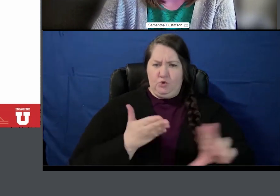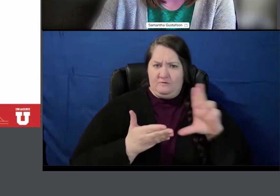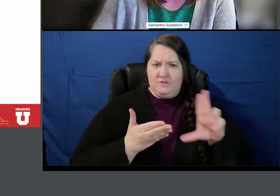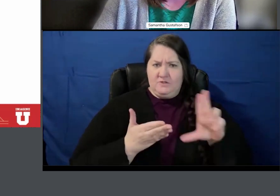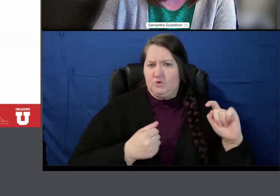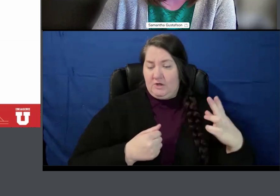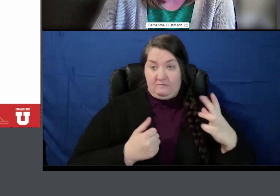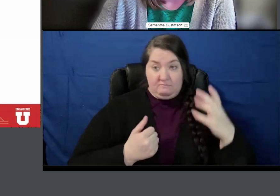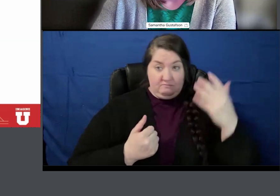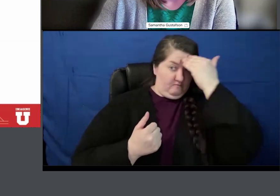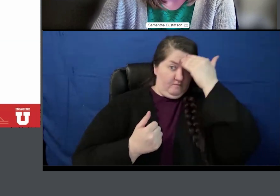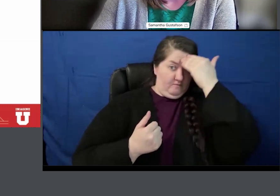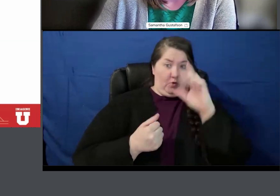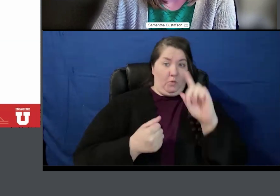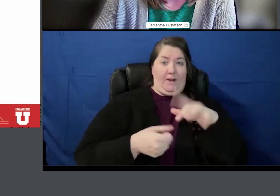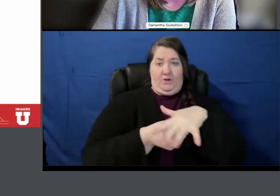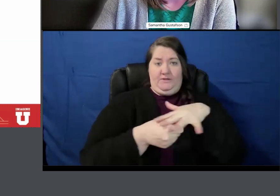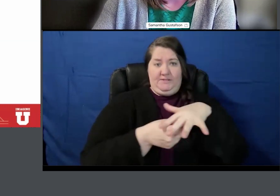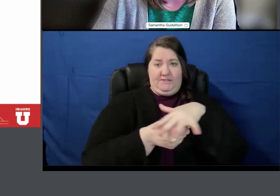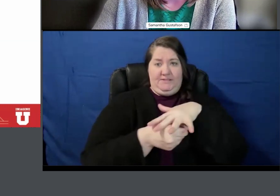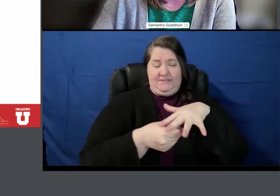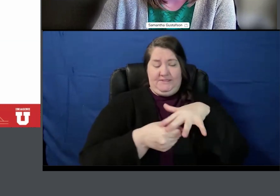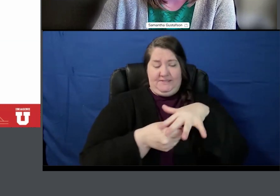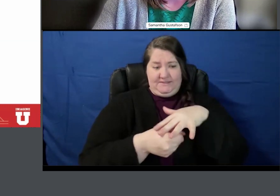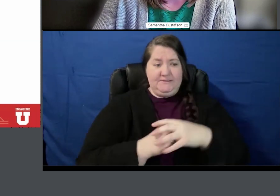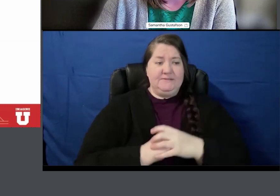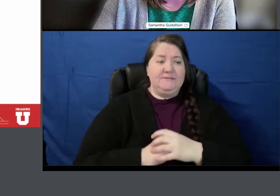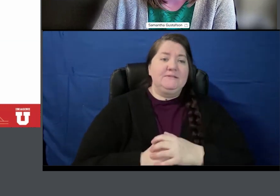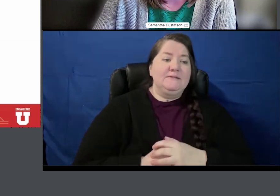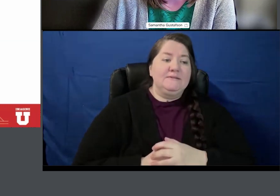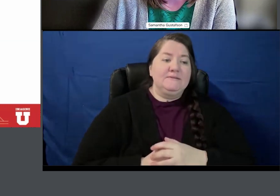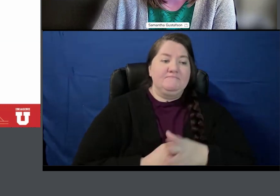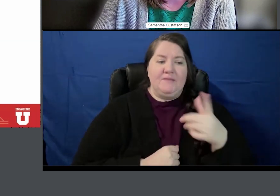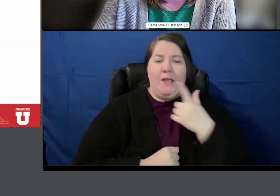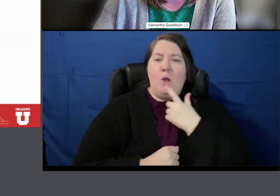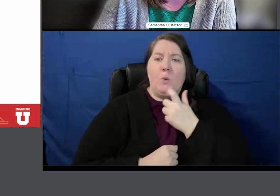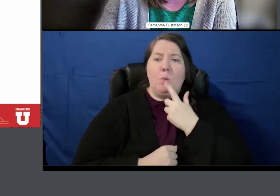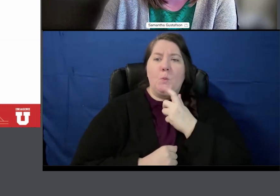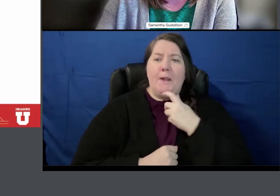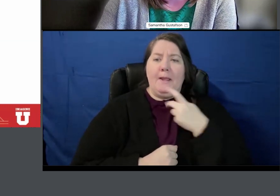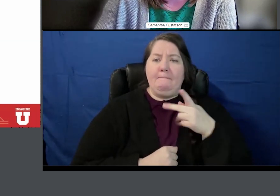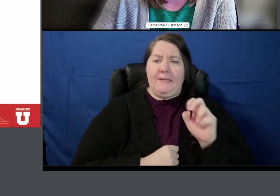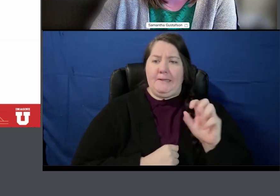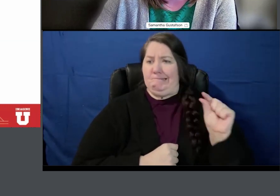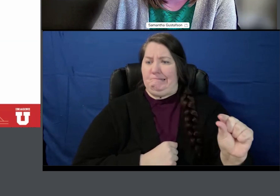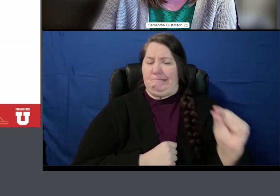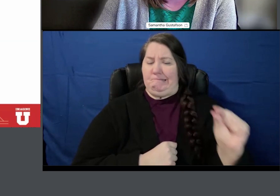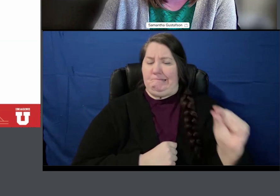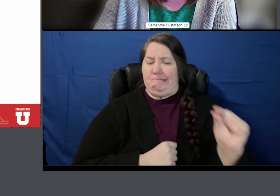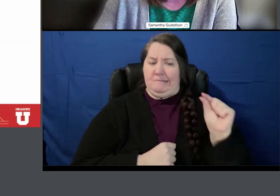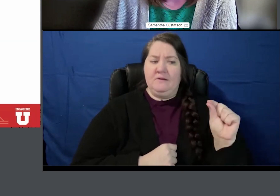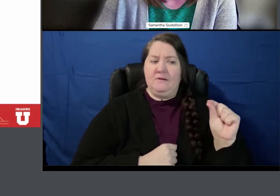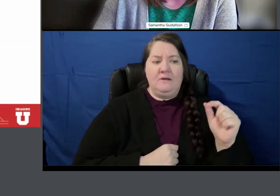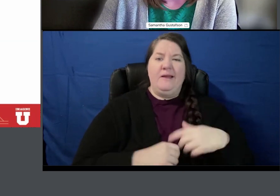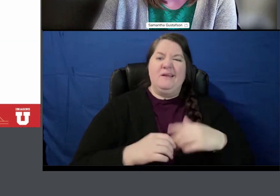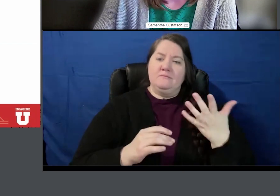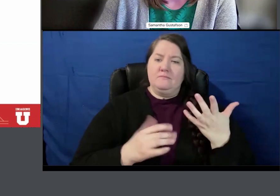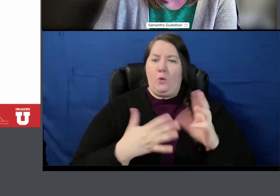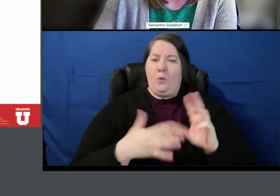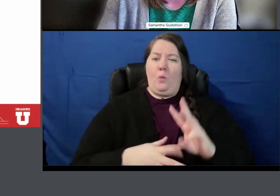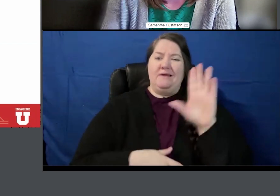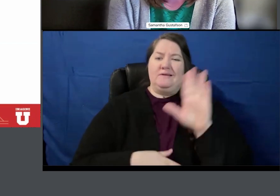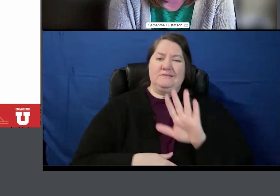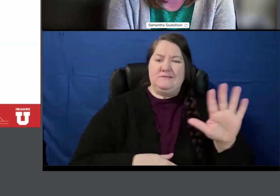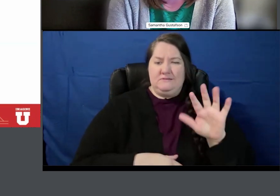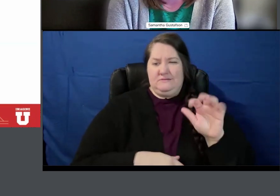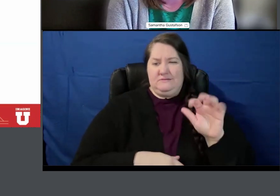not familiar with where we are located, it's this red pin right here in the Mountain West. Um,